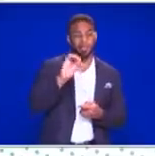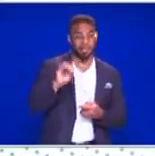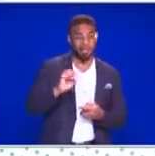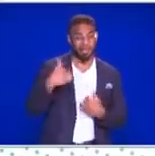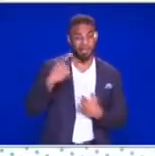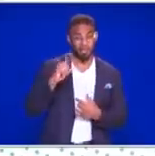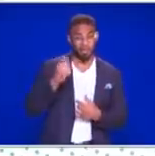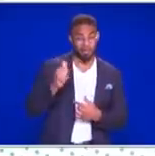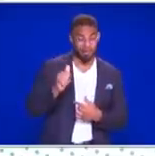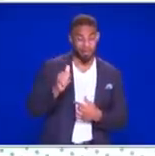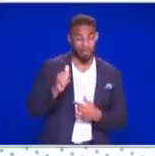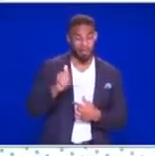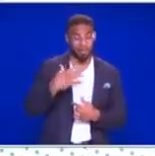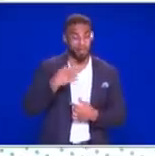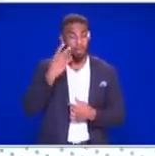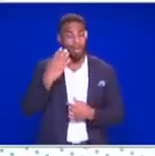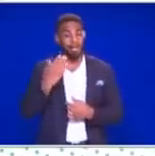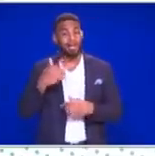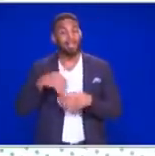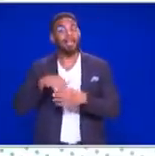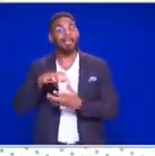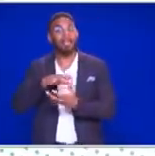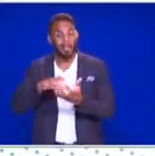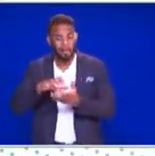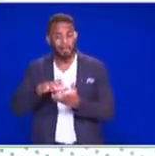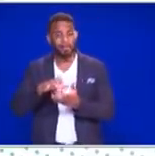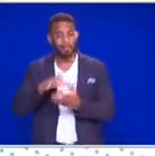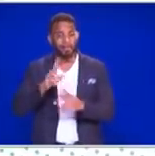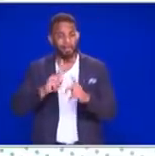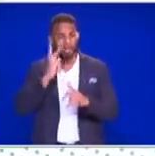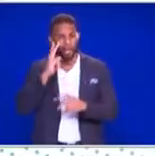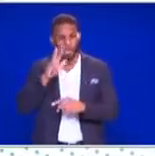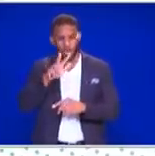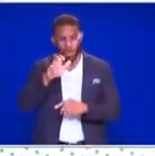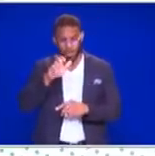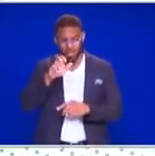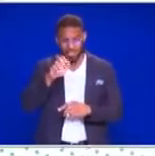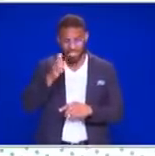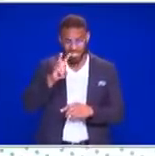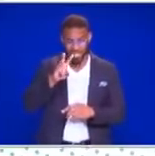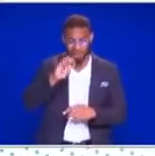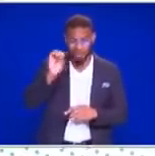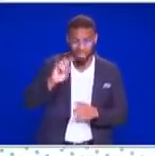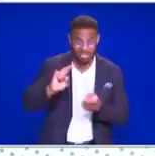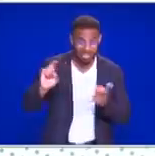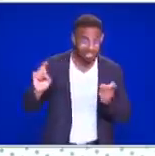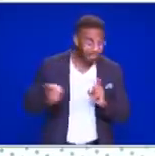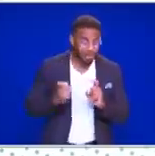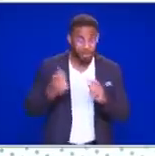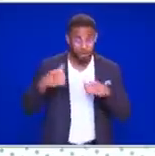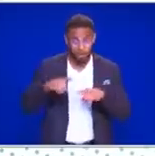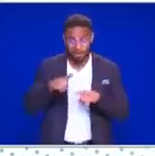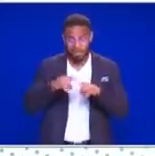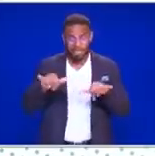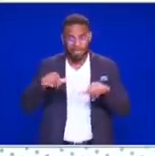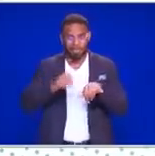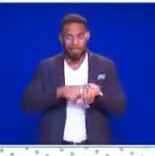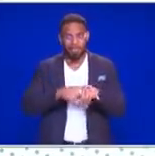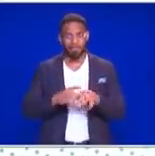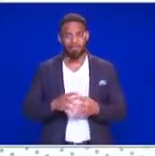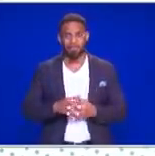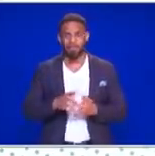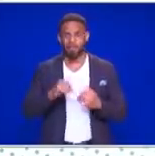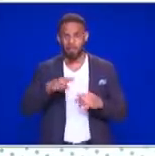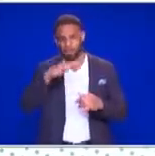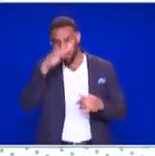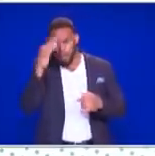since 2010, the white in-combination population saw a 316% change during the same period. While